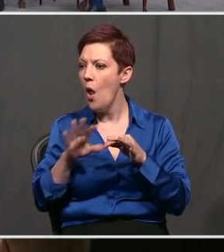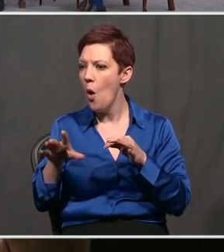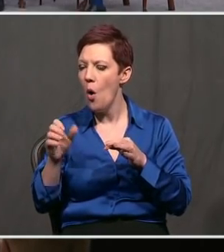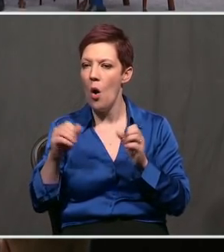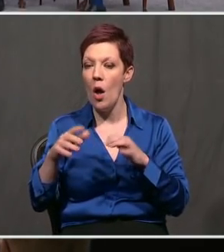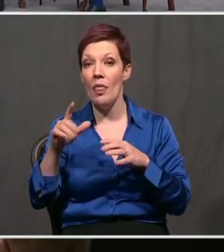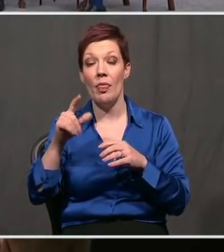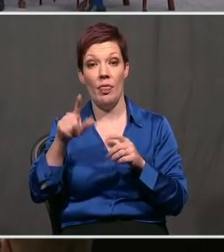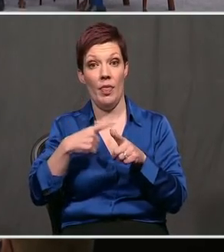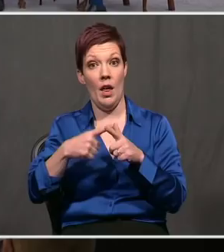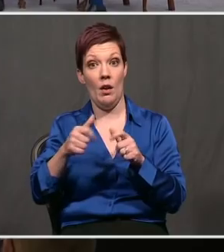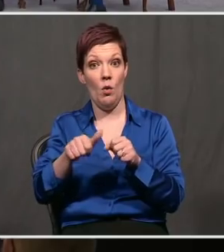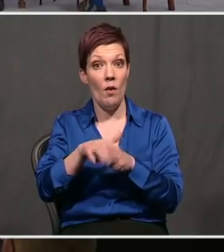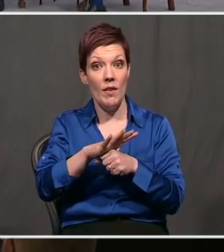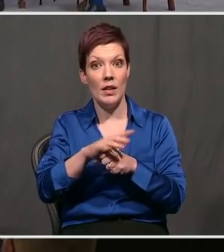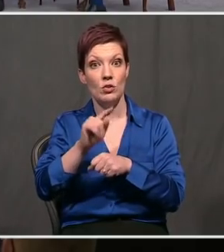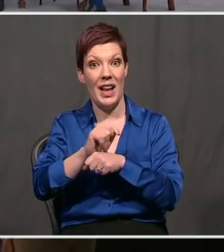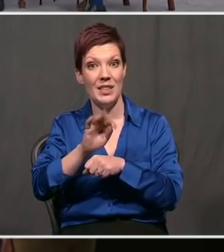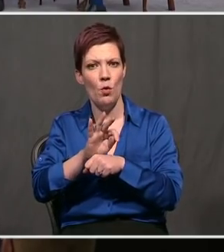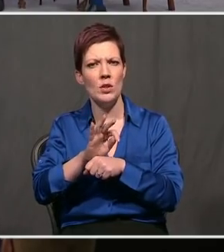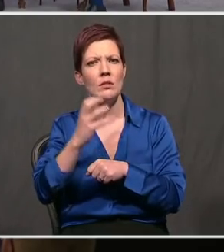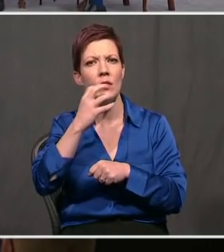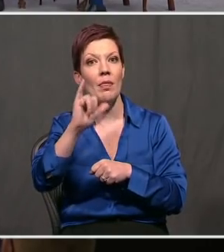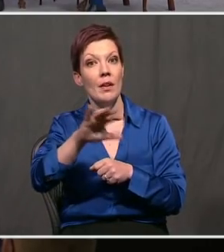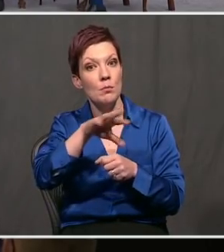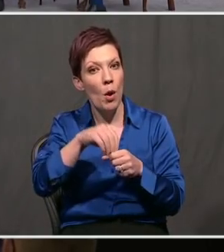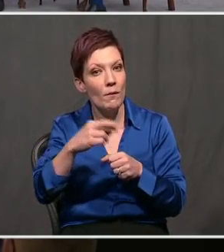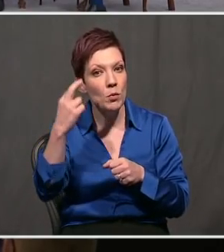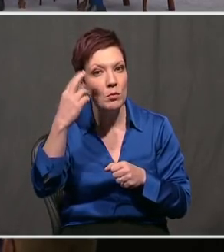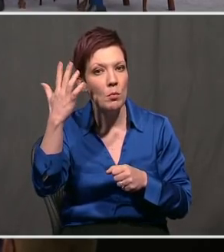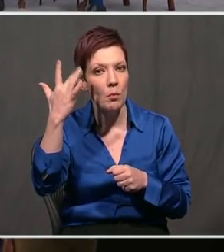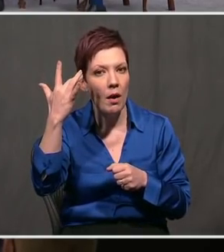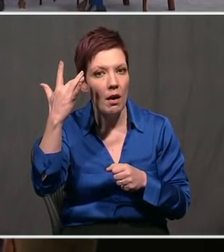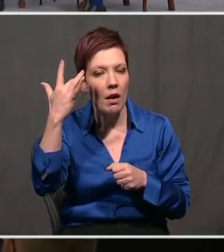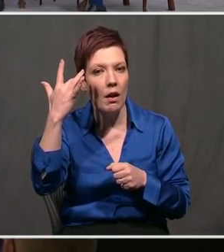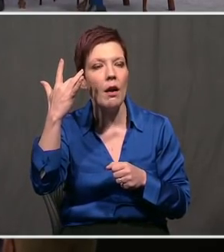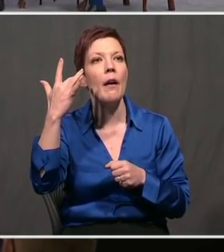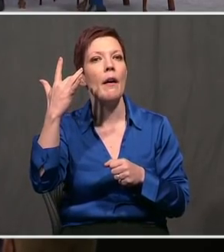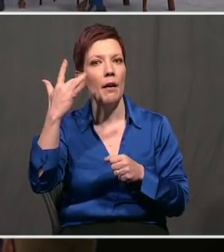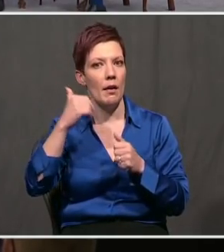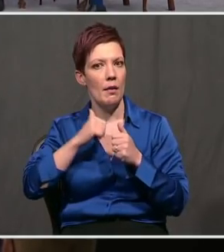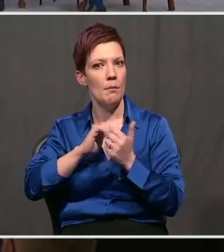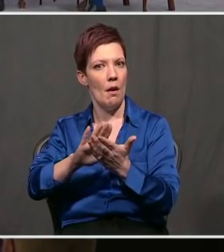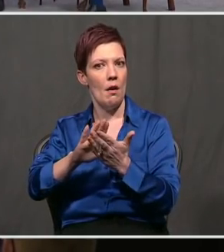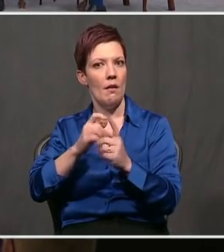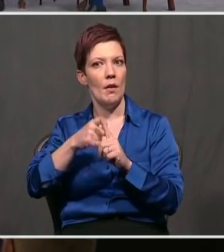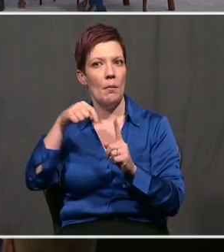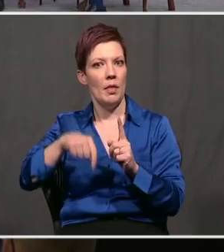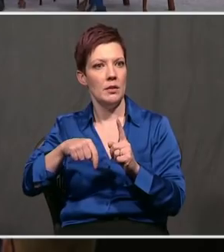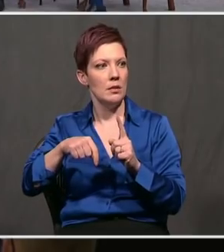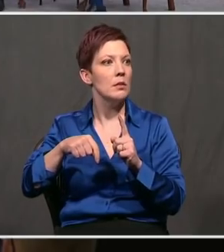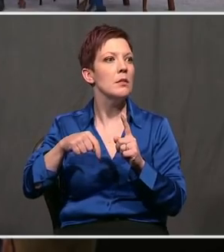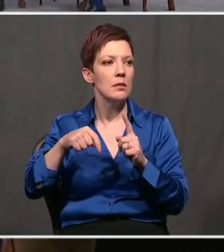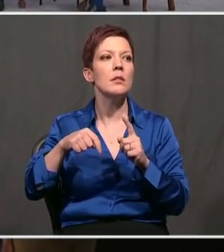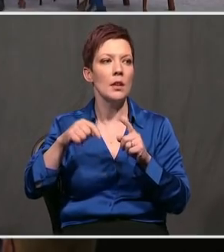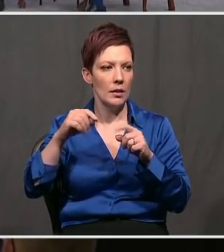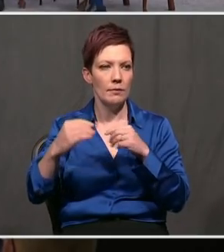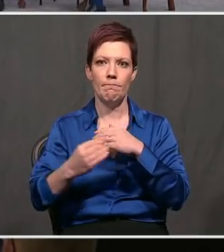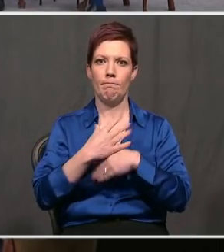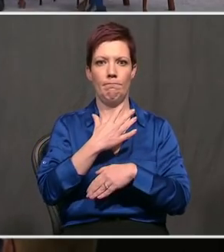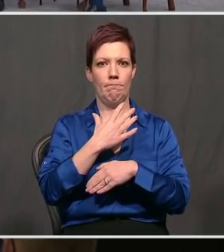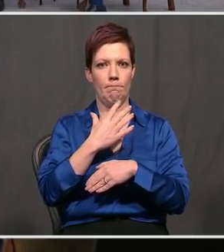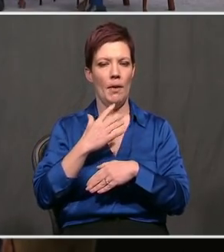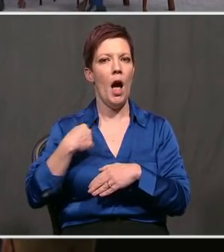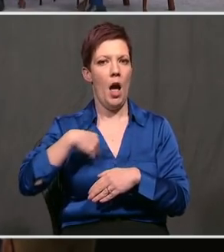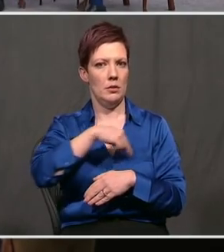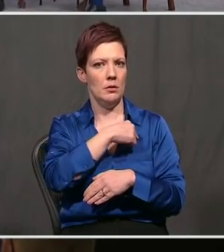force. It's been a part of the reason why I think the approach from this administration has been so effective. It's allowed us